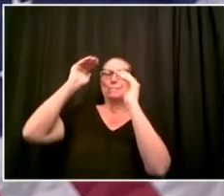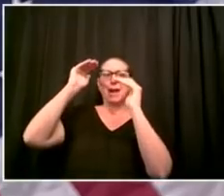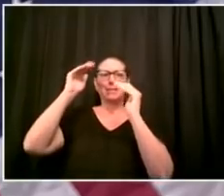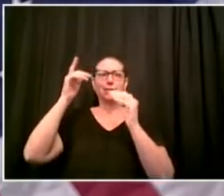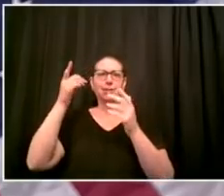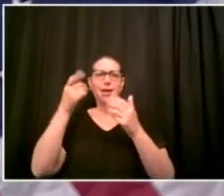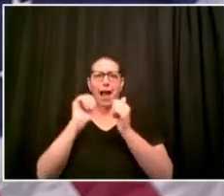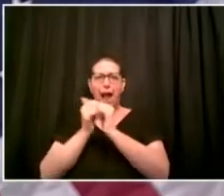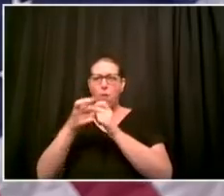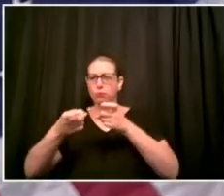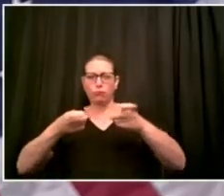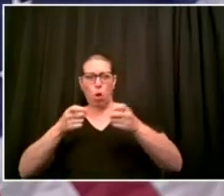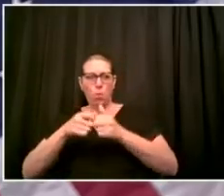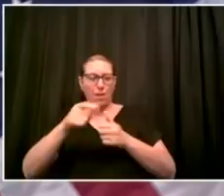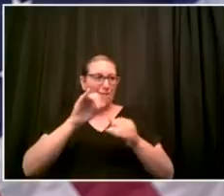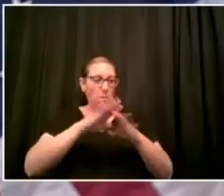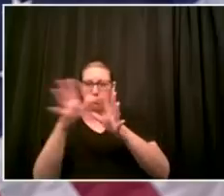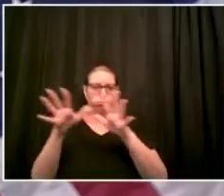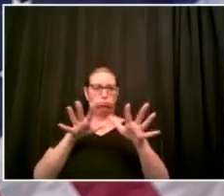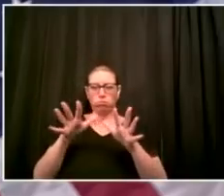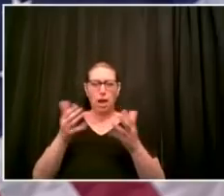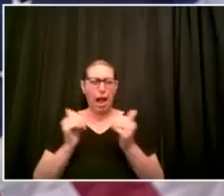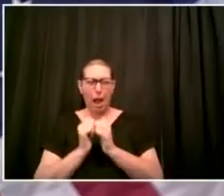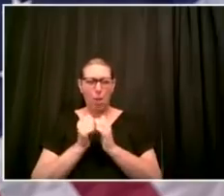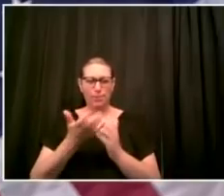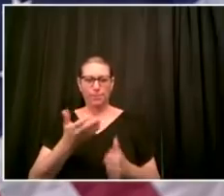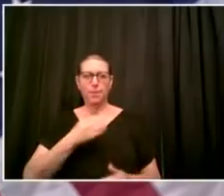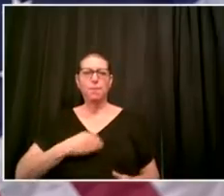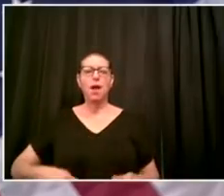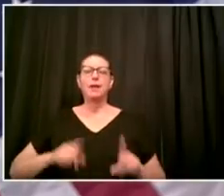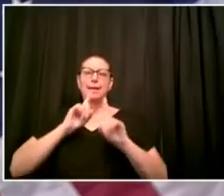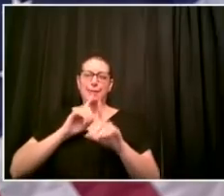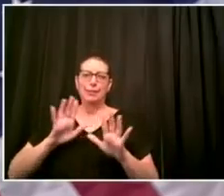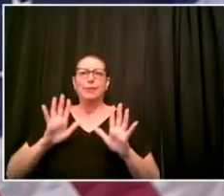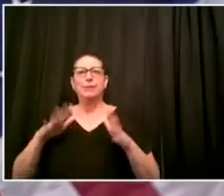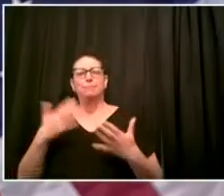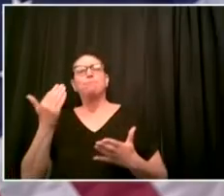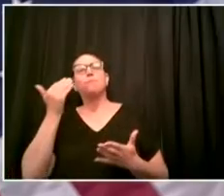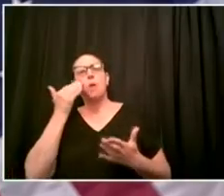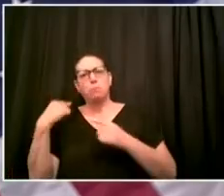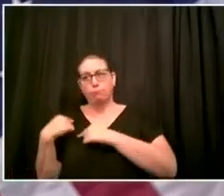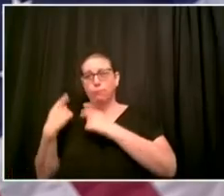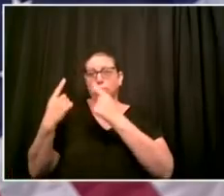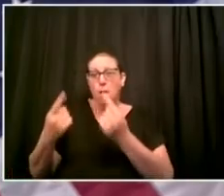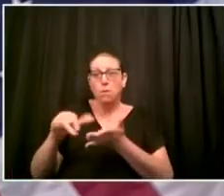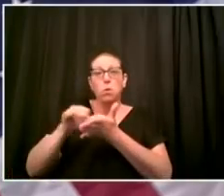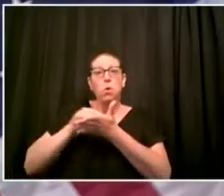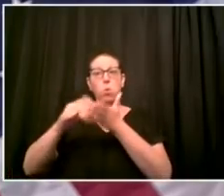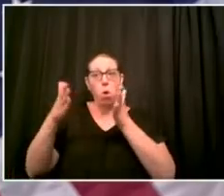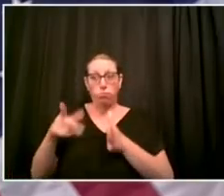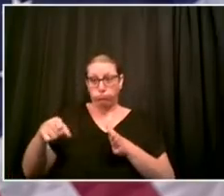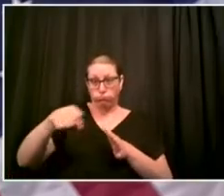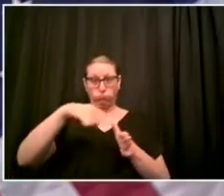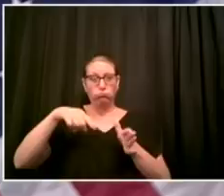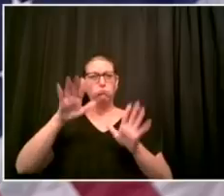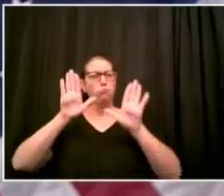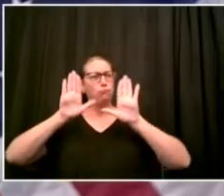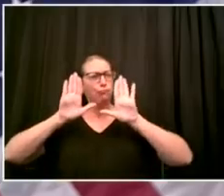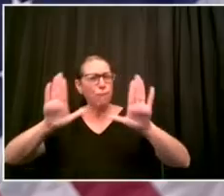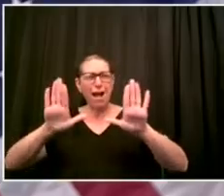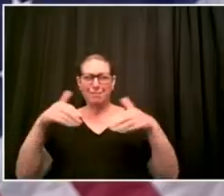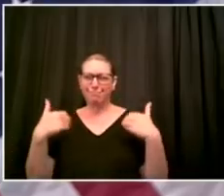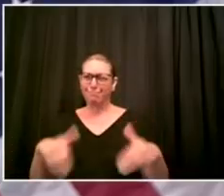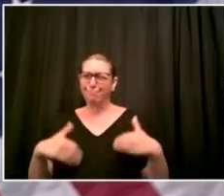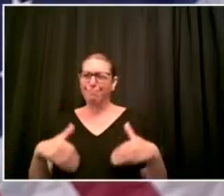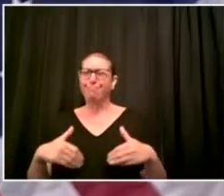think New Yorkers have been fantastic, and I'm not saying it just because I, love New York City and love the people in New York City. I'm saying it because it's